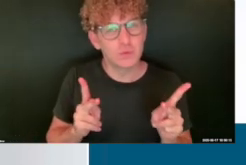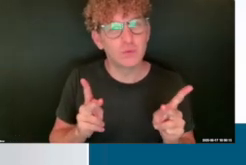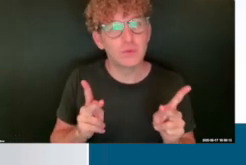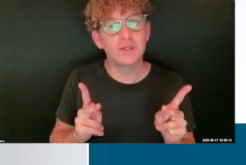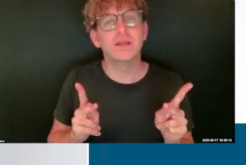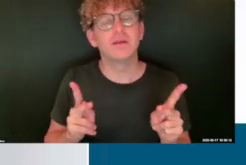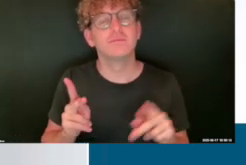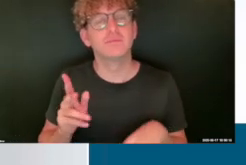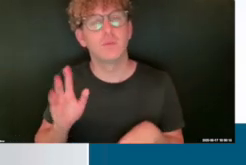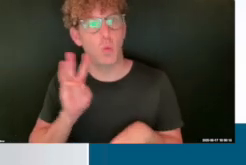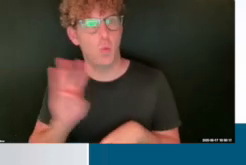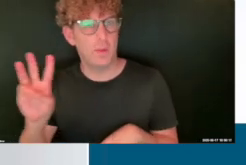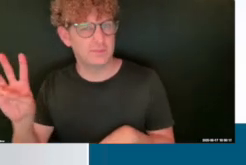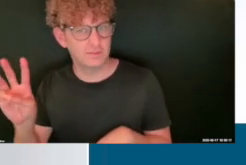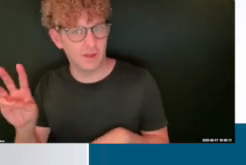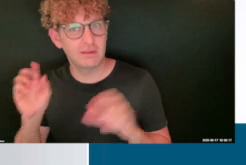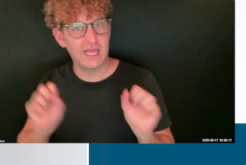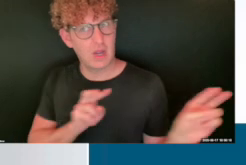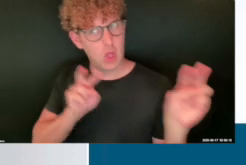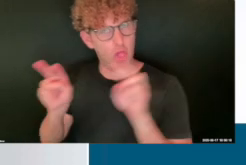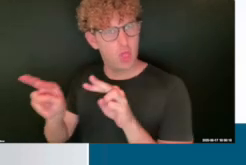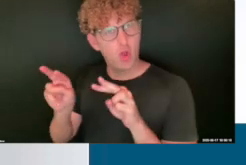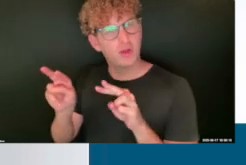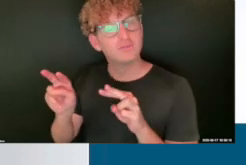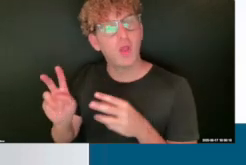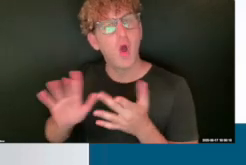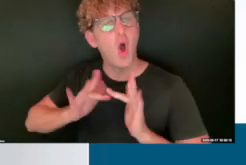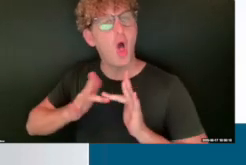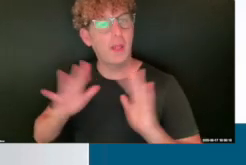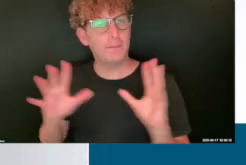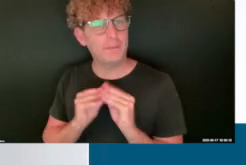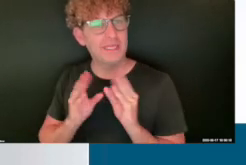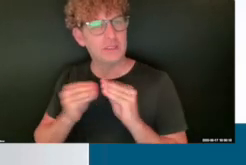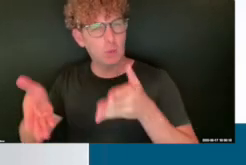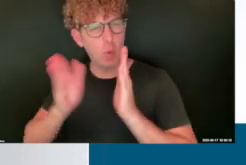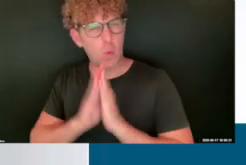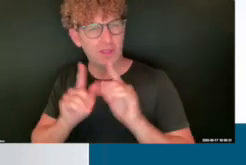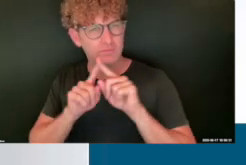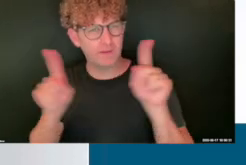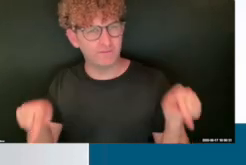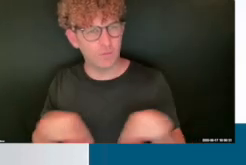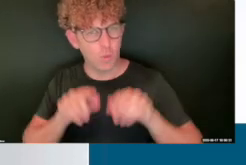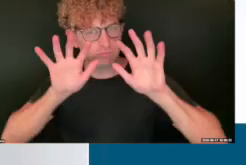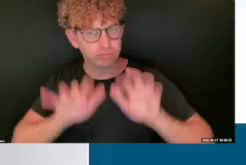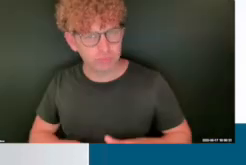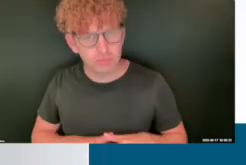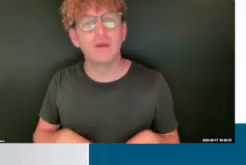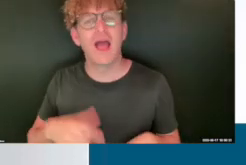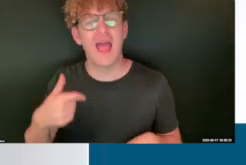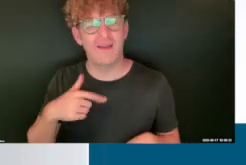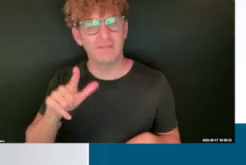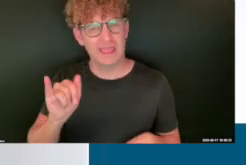You can also reach us at the email addresses provided on the slide and our general email